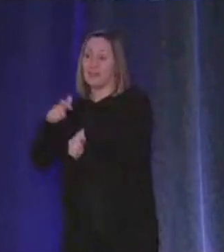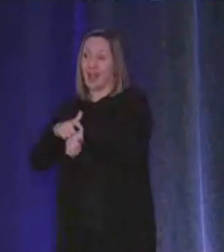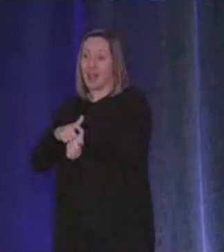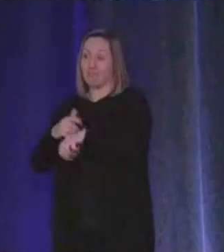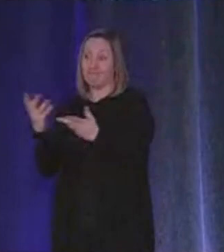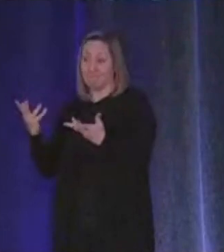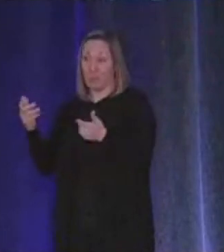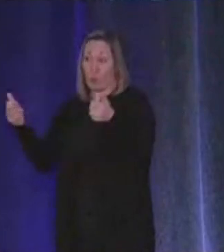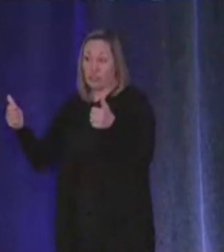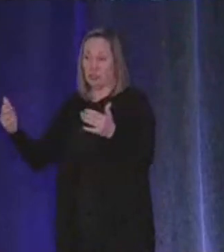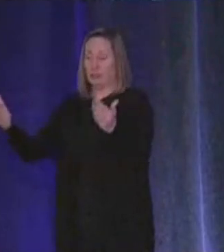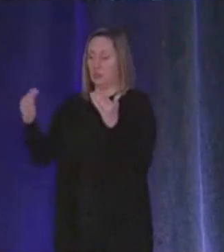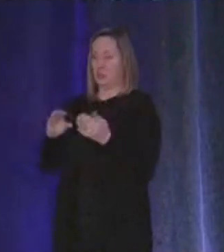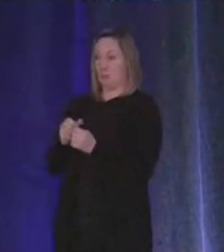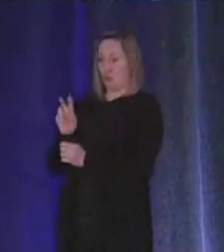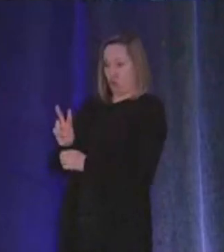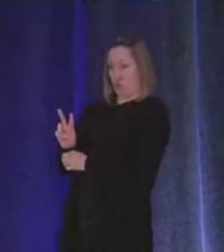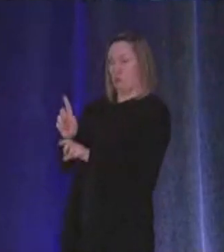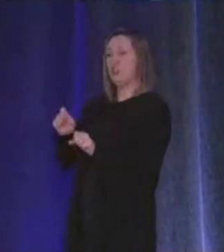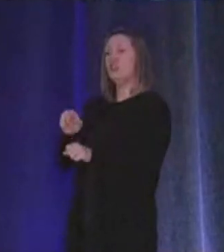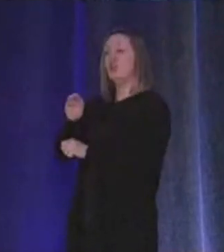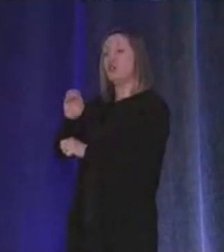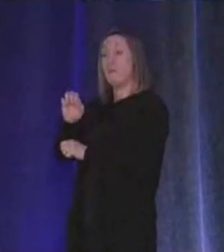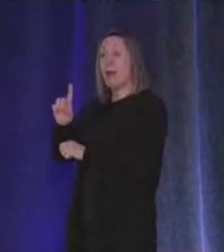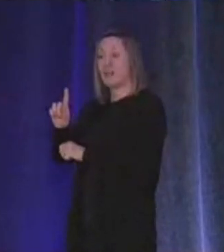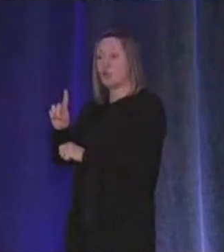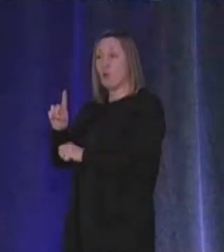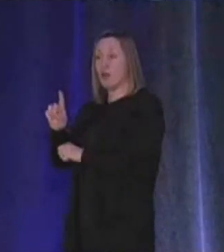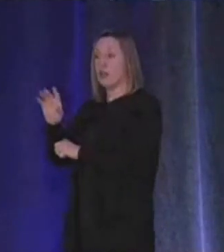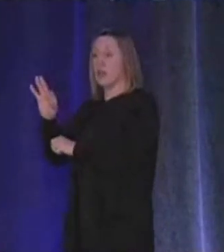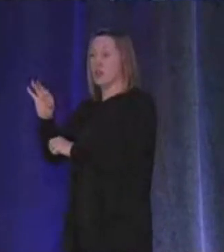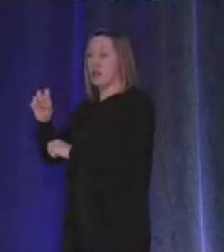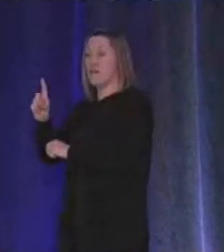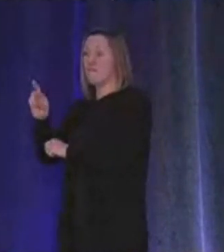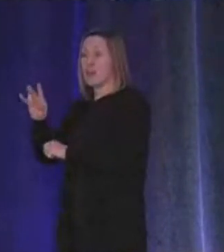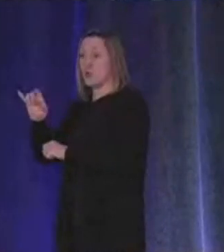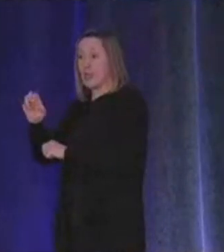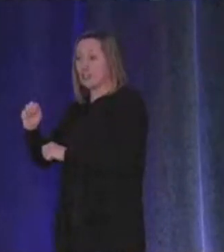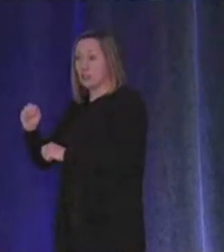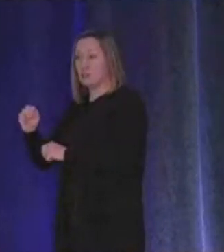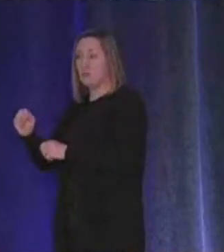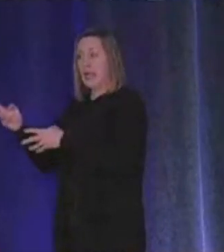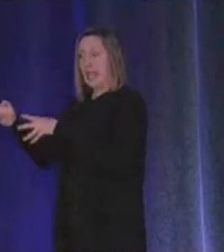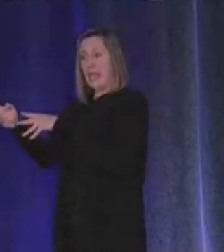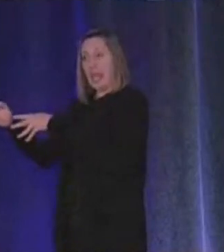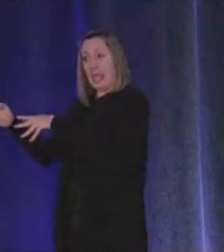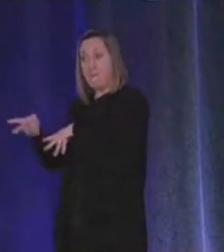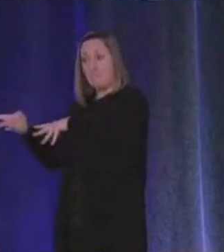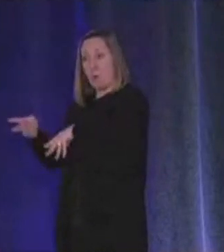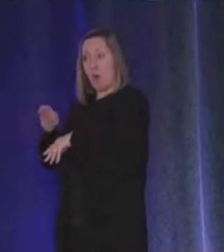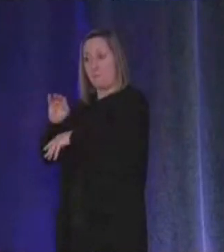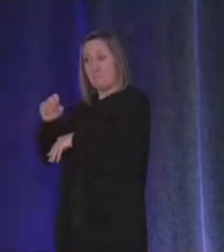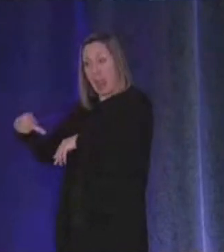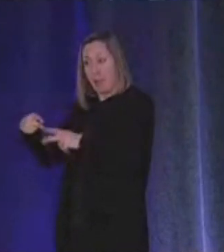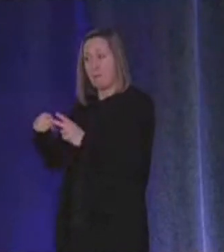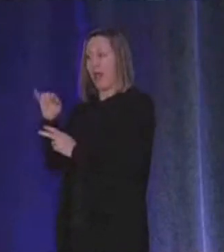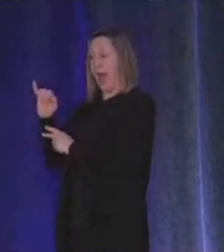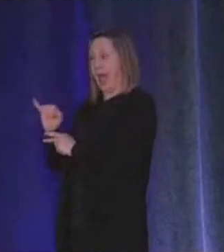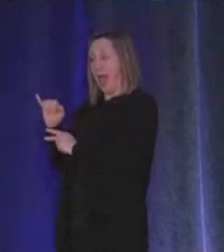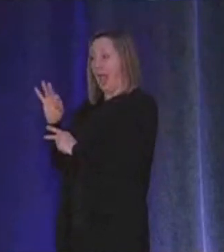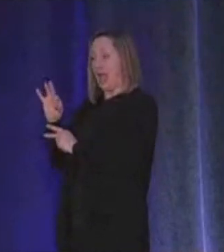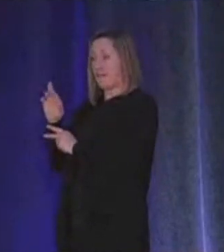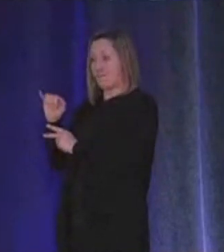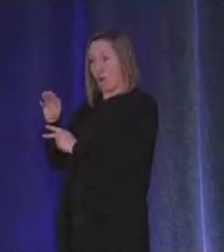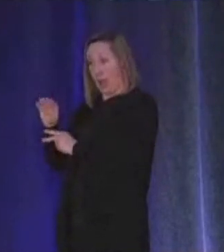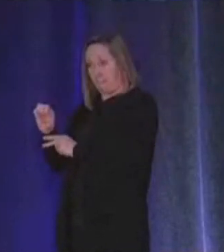two, should you use module federation? You know, as I mentioned, import map is another option. You can use iframes, or you can even use